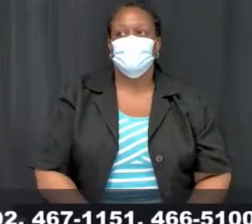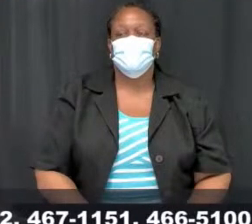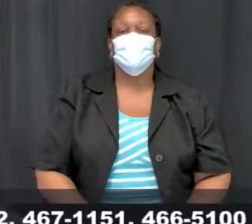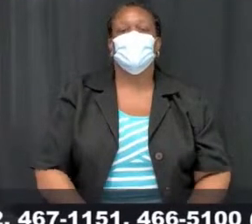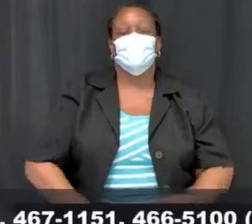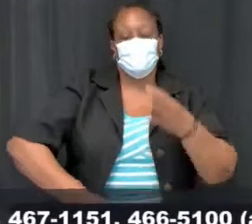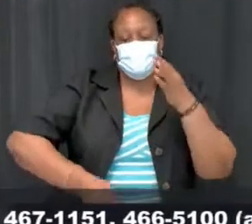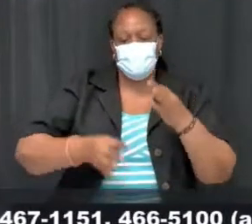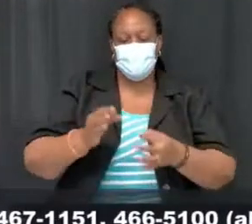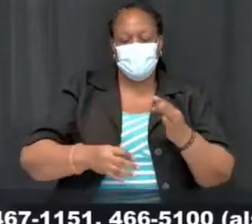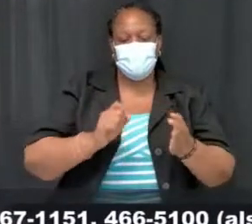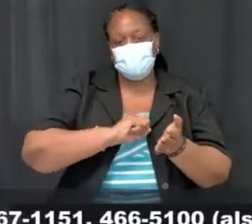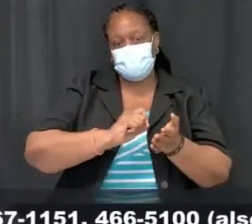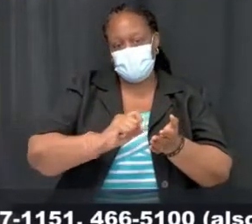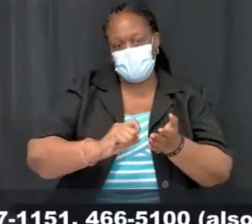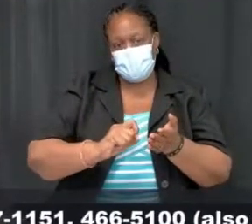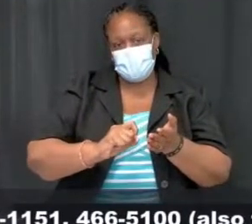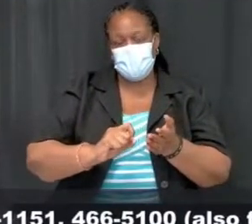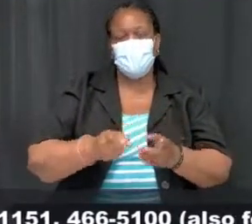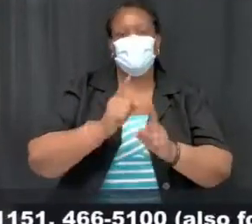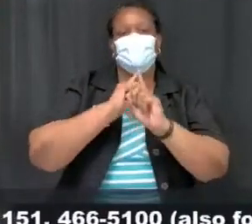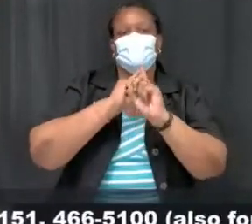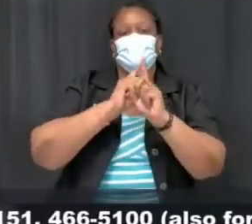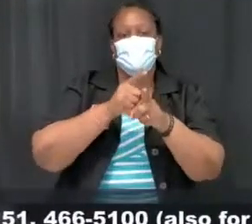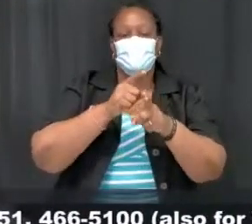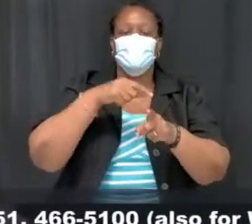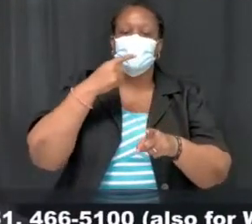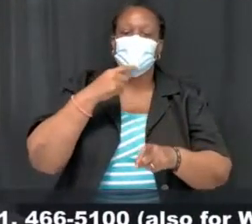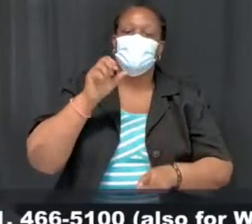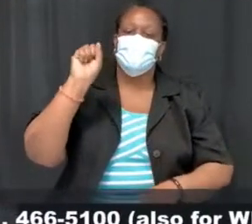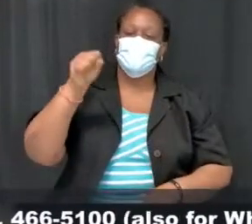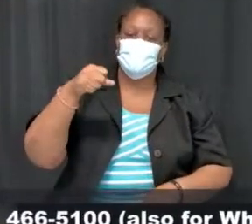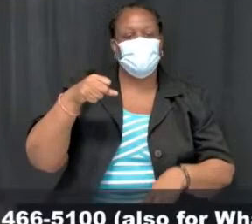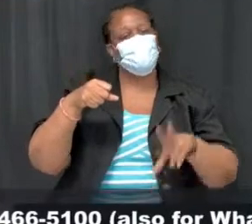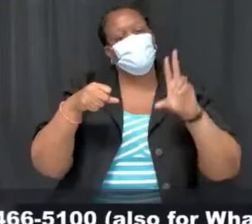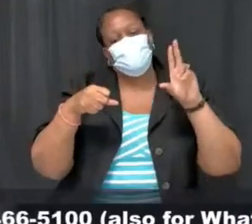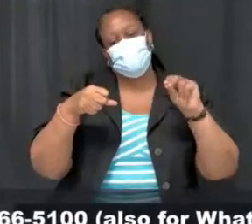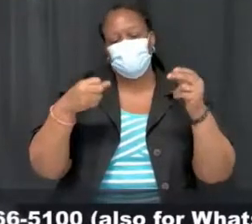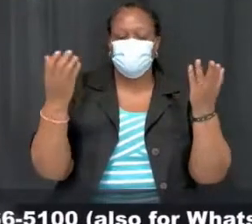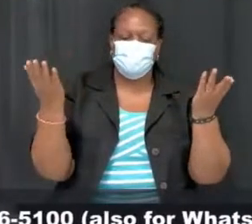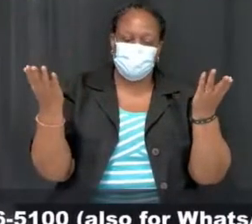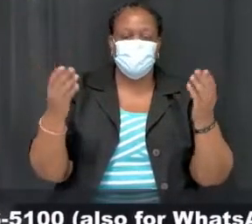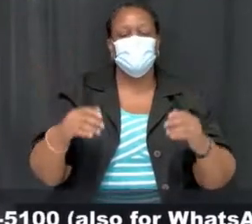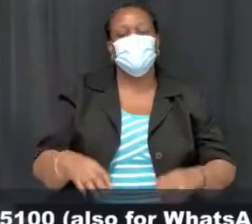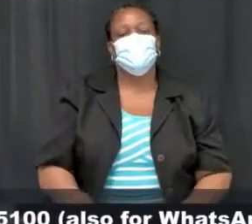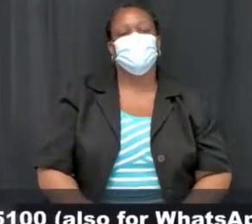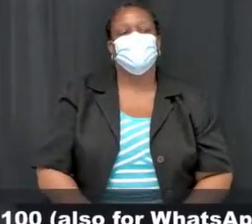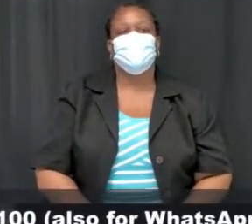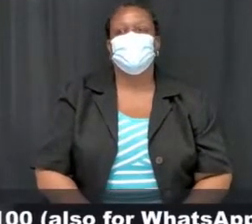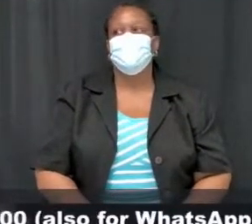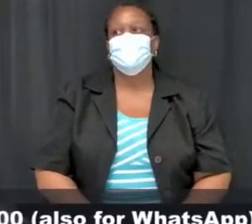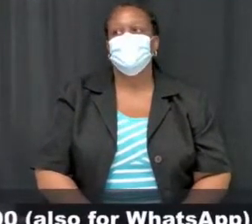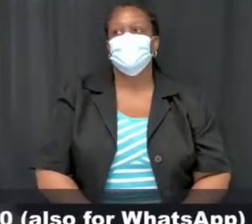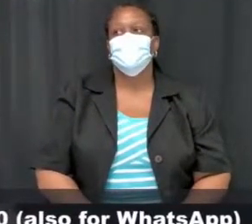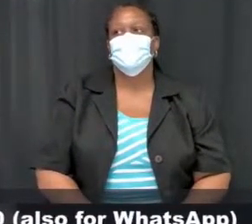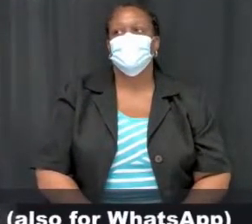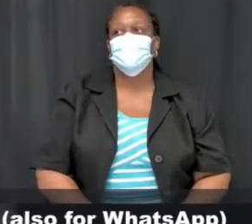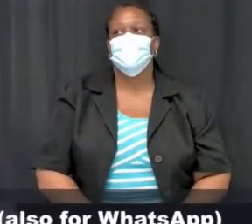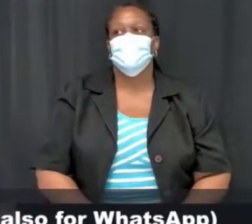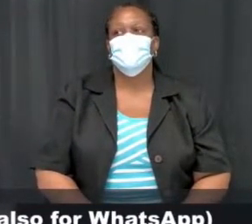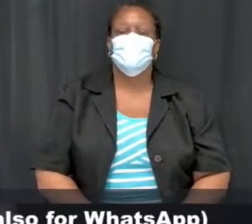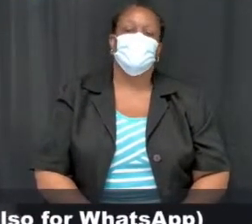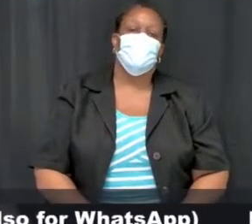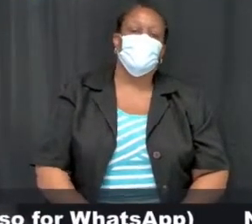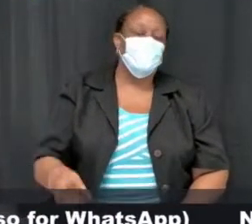response whether you have been approved or not. Again, you would have listened to Superintendent Henry speak to the amendments